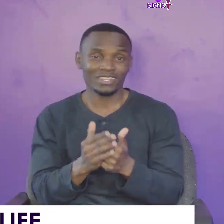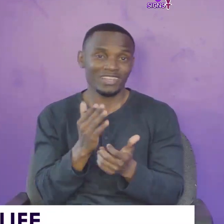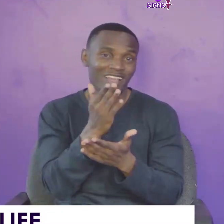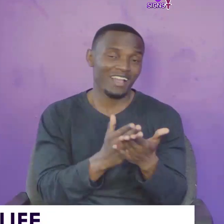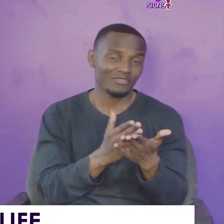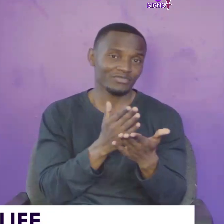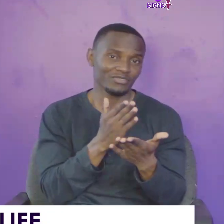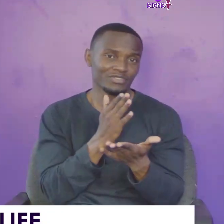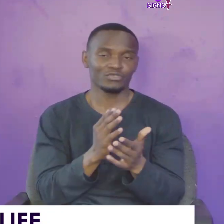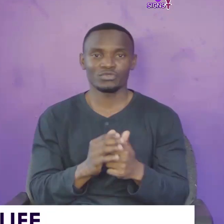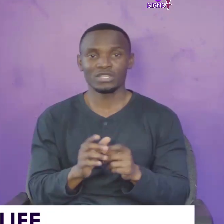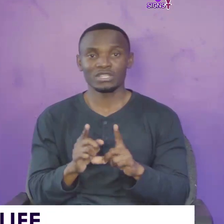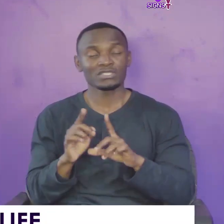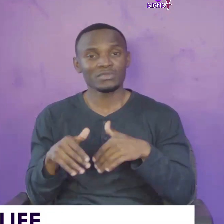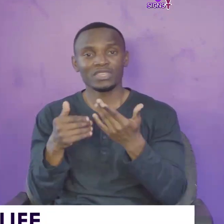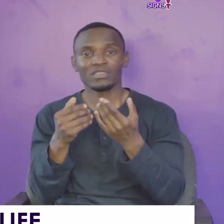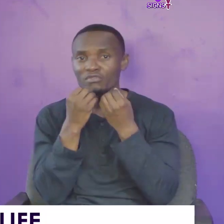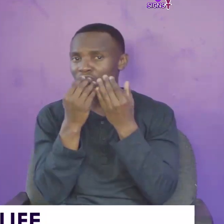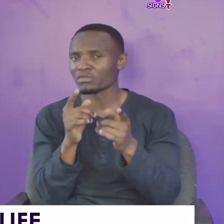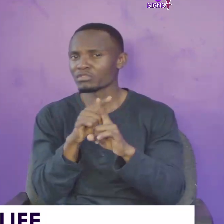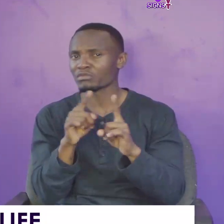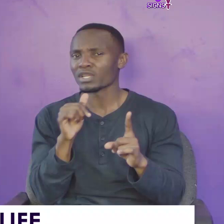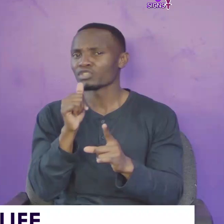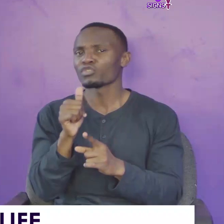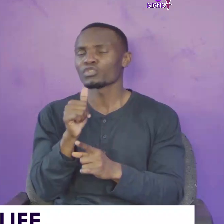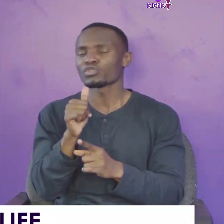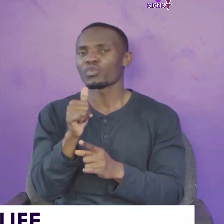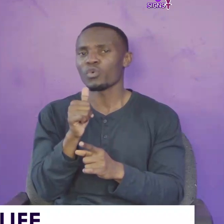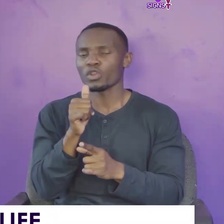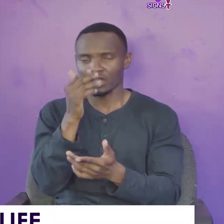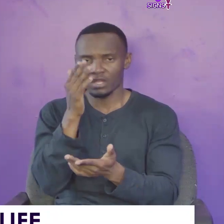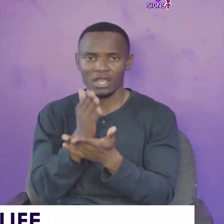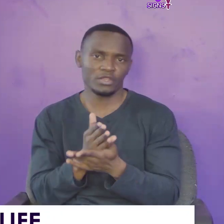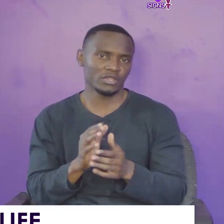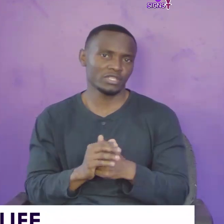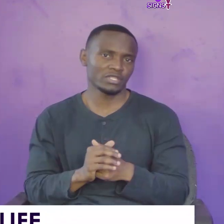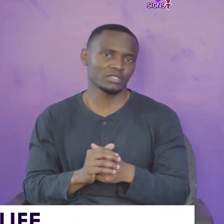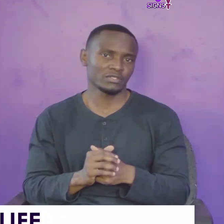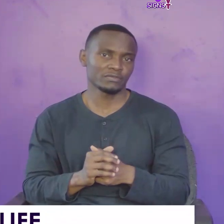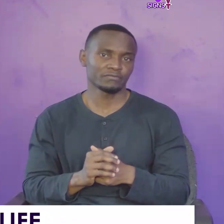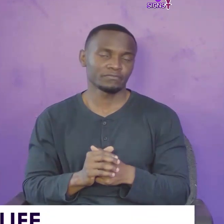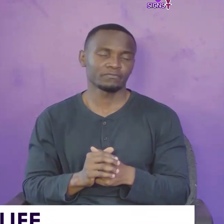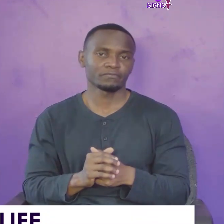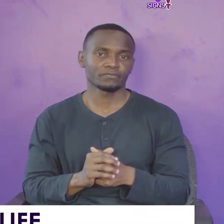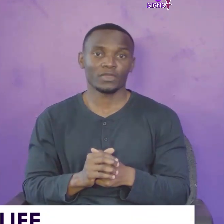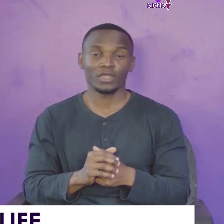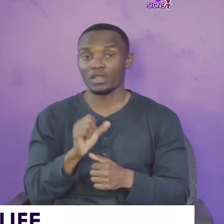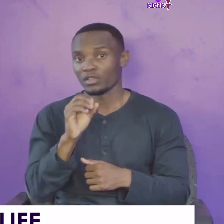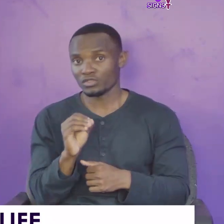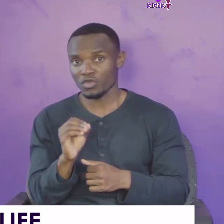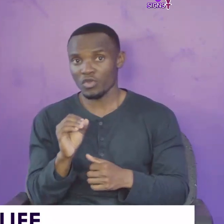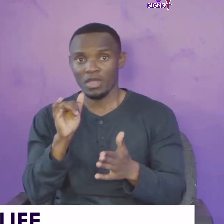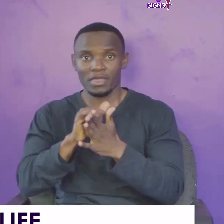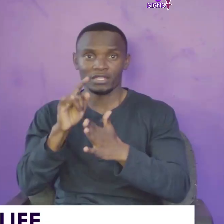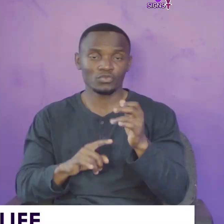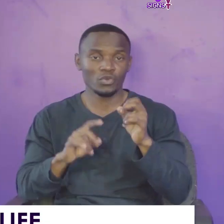but then it's not accurate. So it's a cover-up of the true or the exact or the accurate communication. Okay. So again, that is an